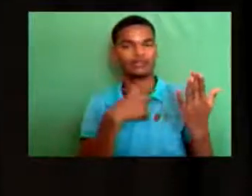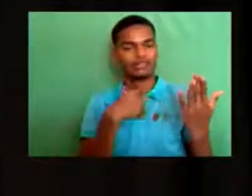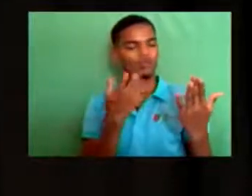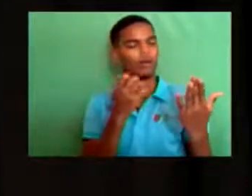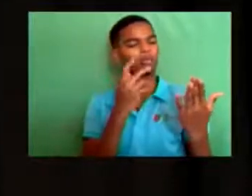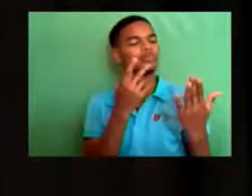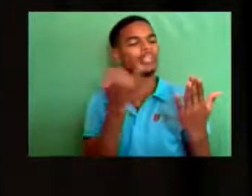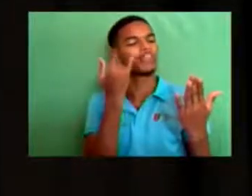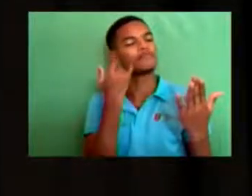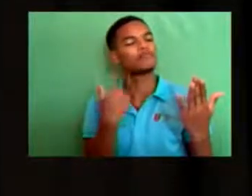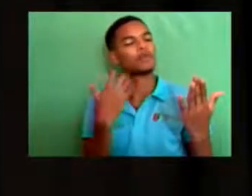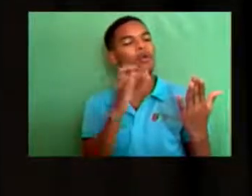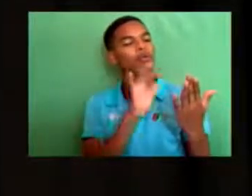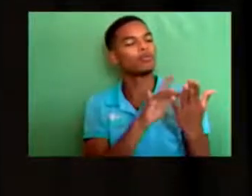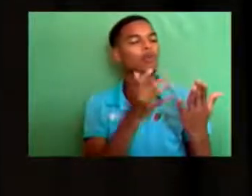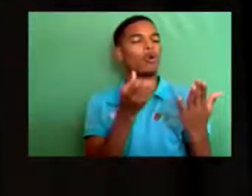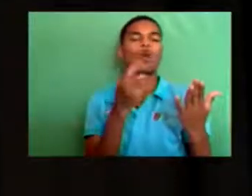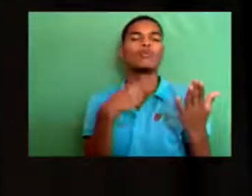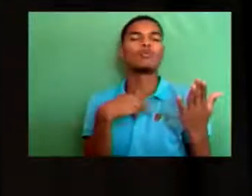much more they want to see.